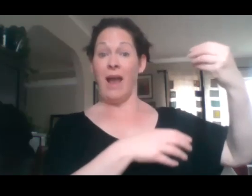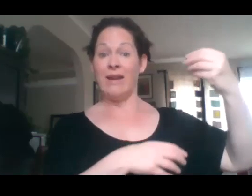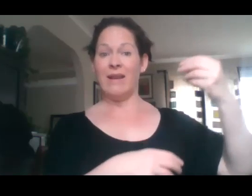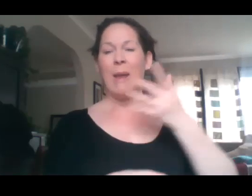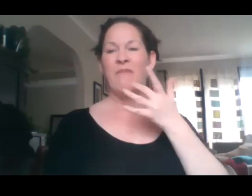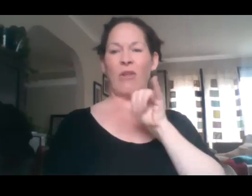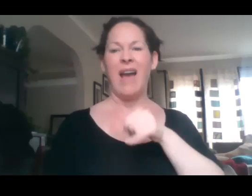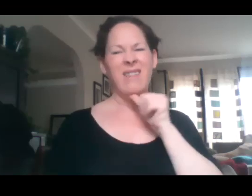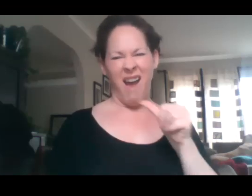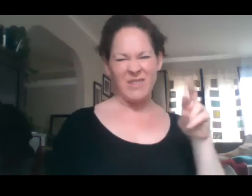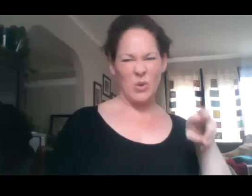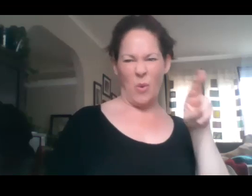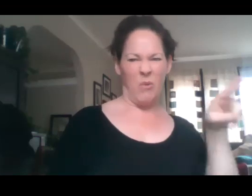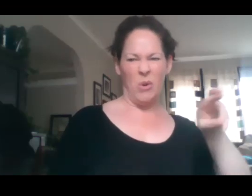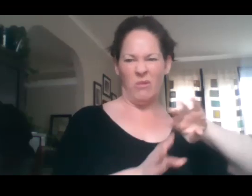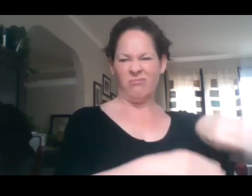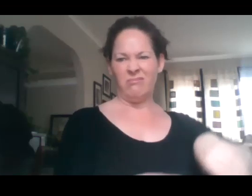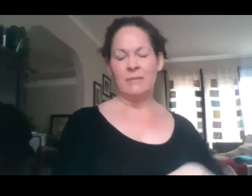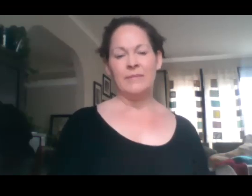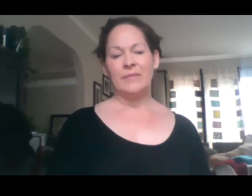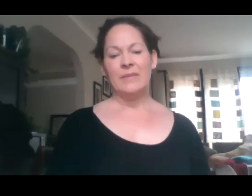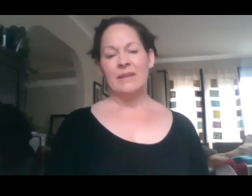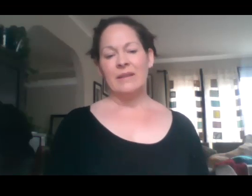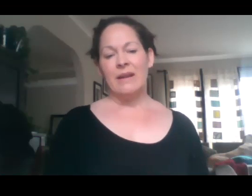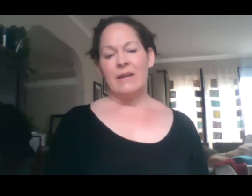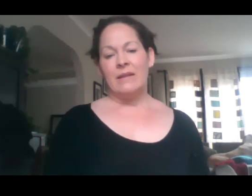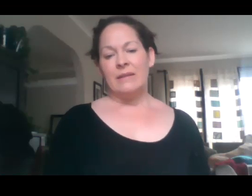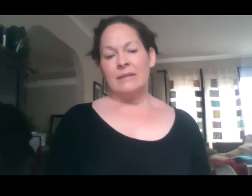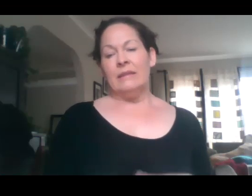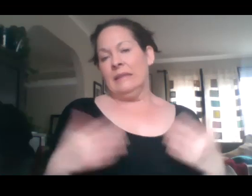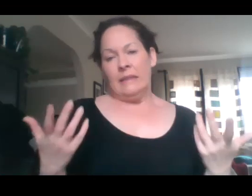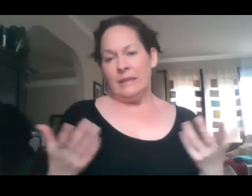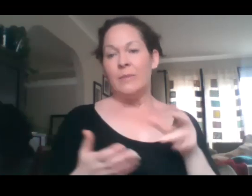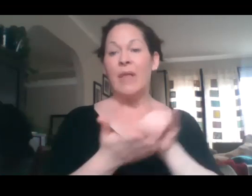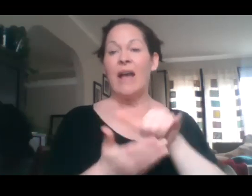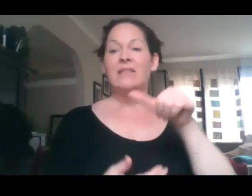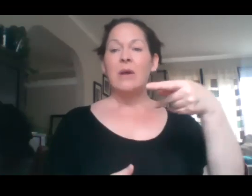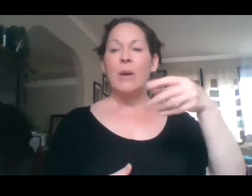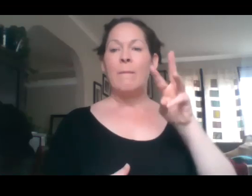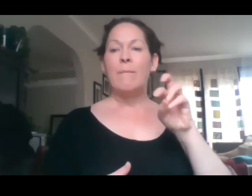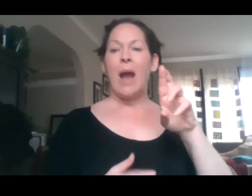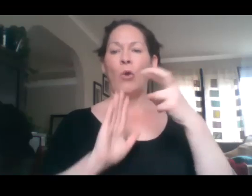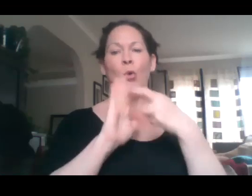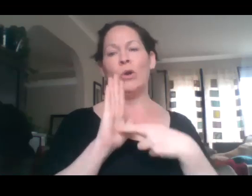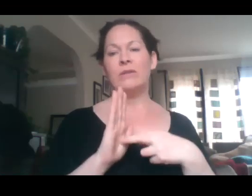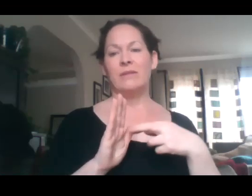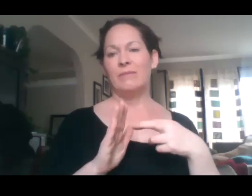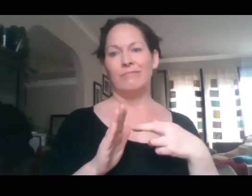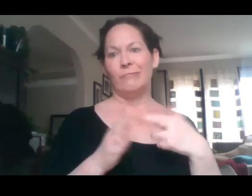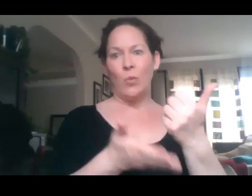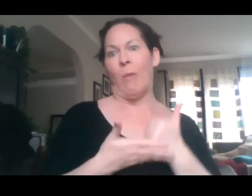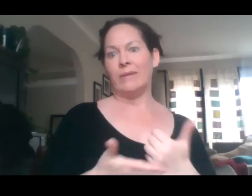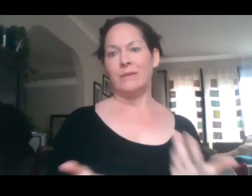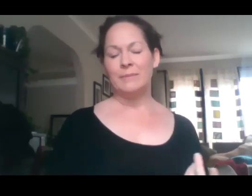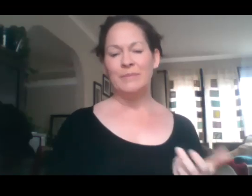instead of the square root for the distance formula. But it's our power rules, and our power rules come in to help us. You